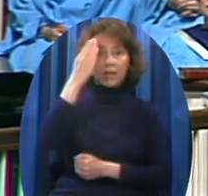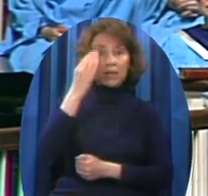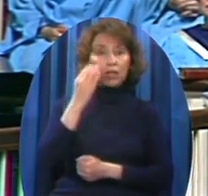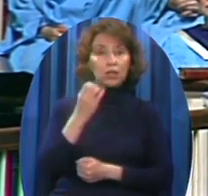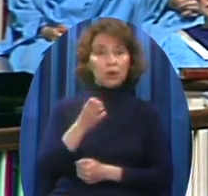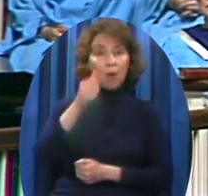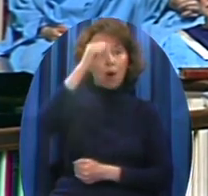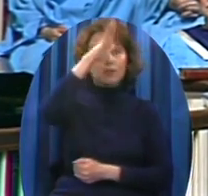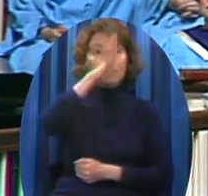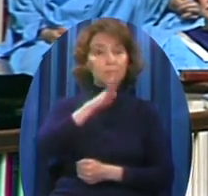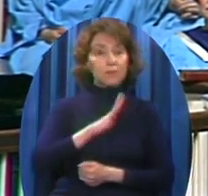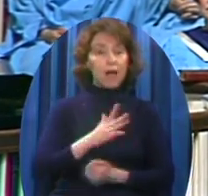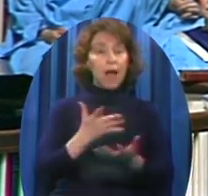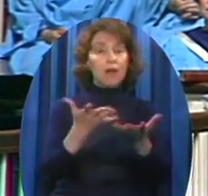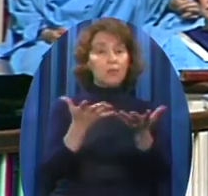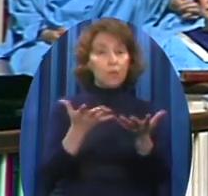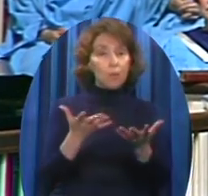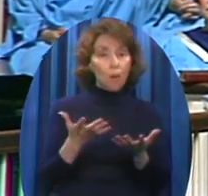will.